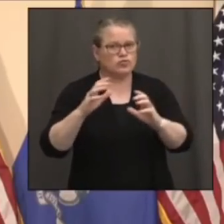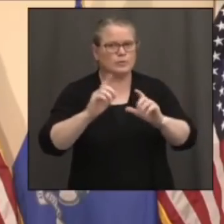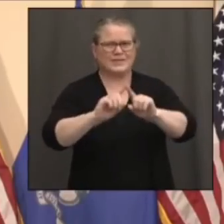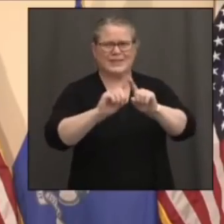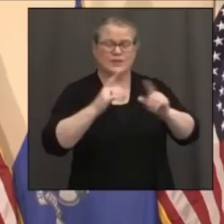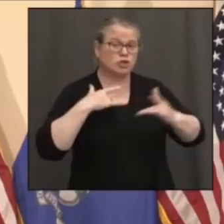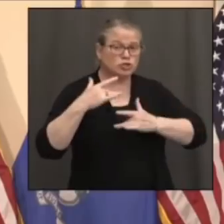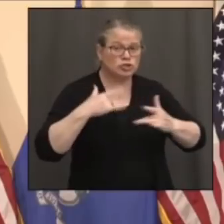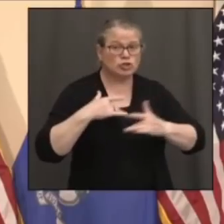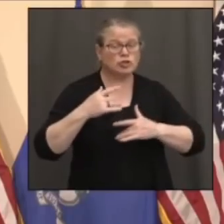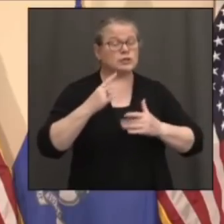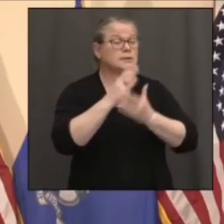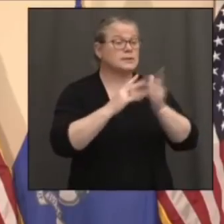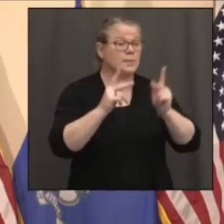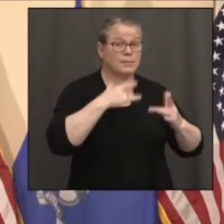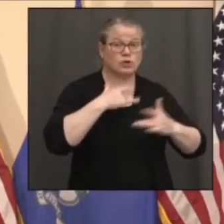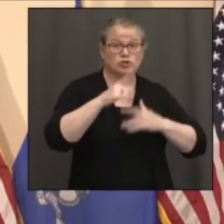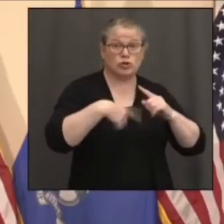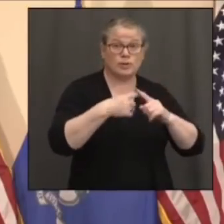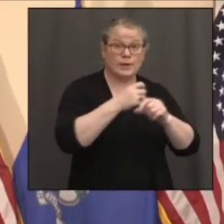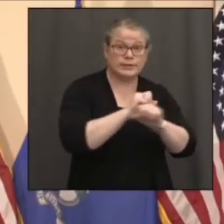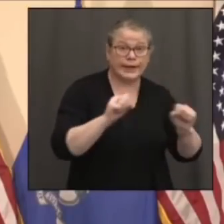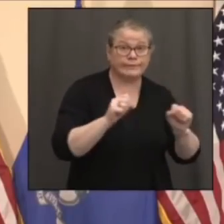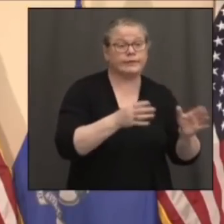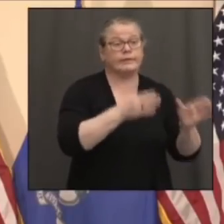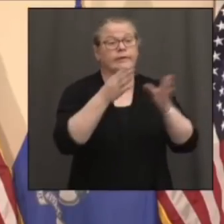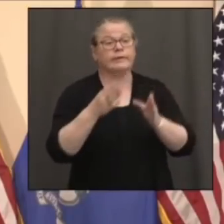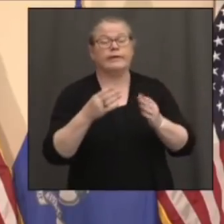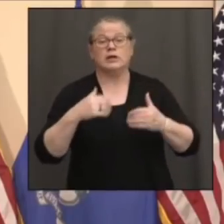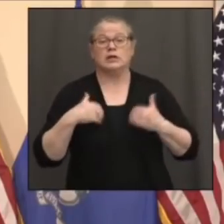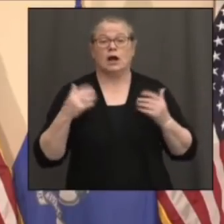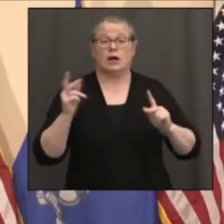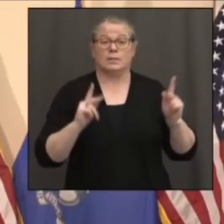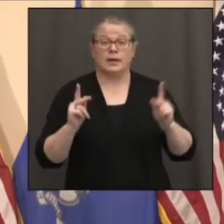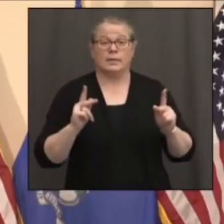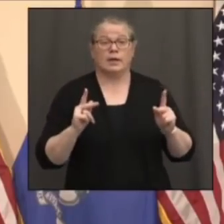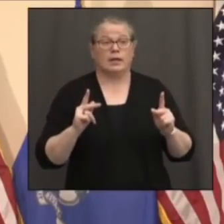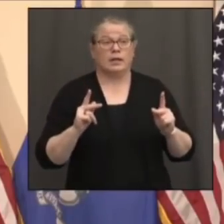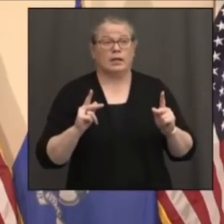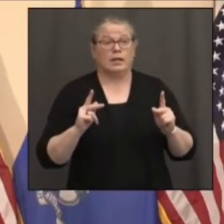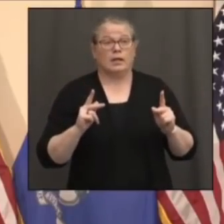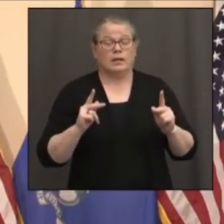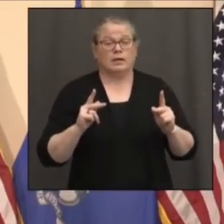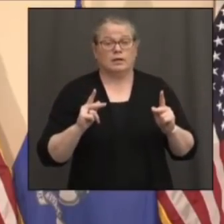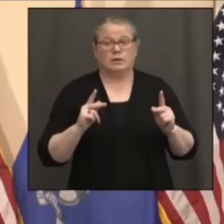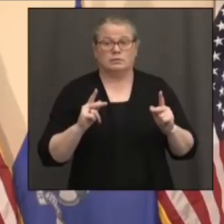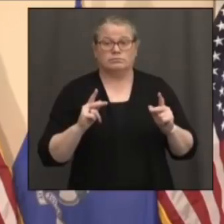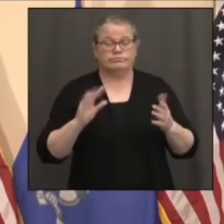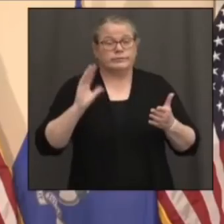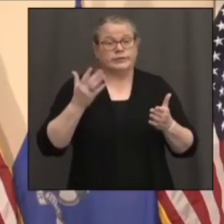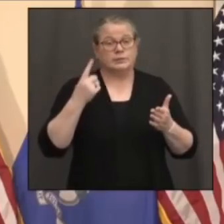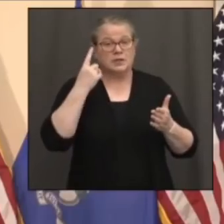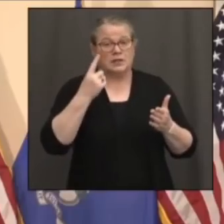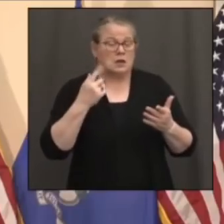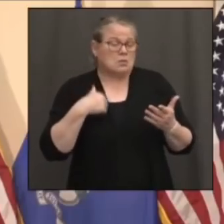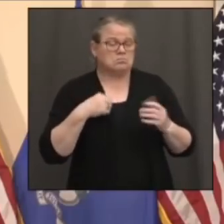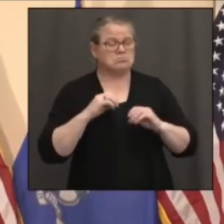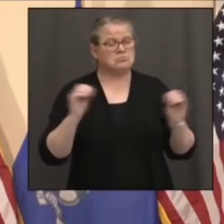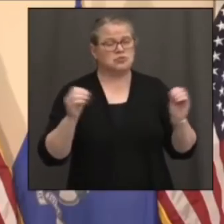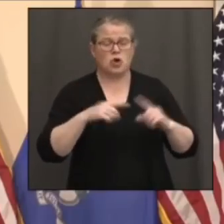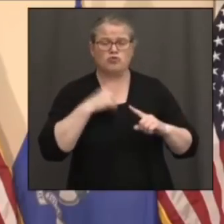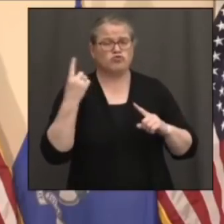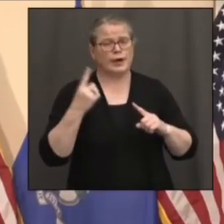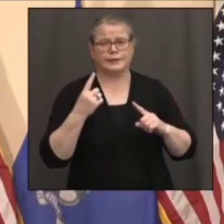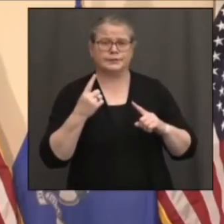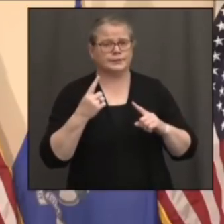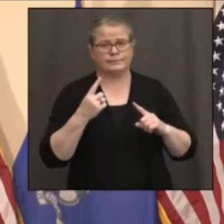people who were concerned about safety. You had younger people who seem to think, they're not at risk and they don't